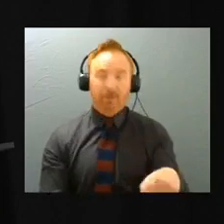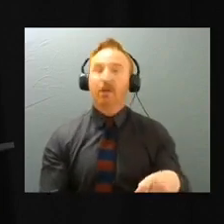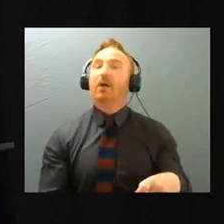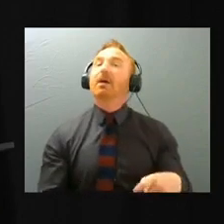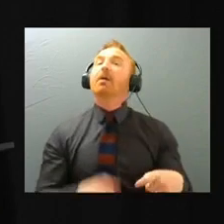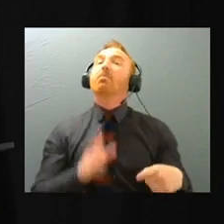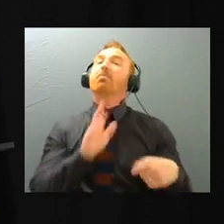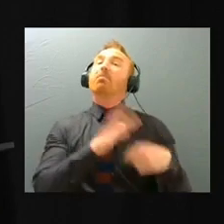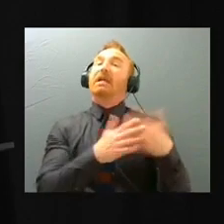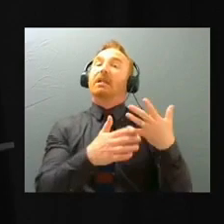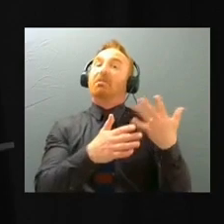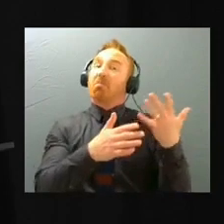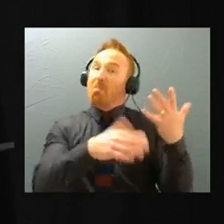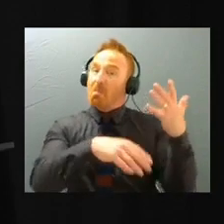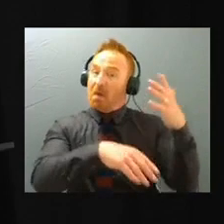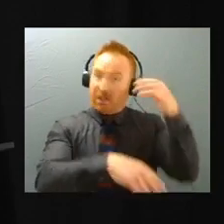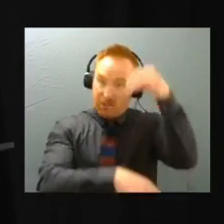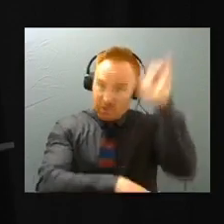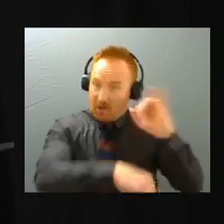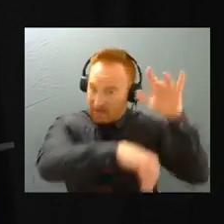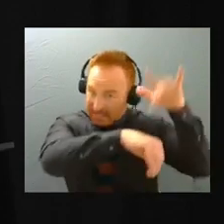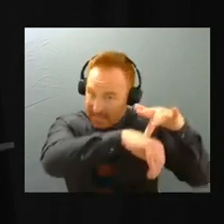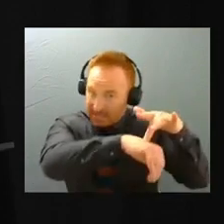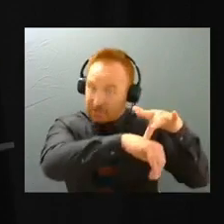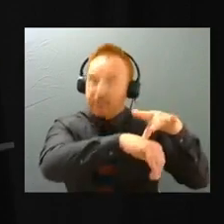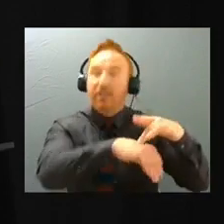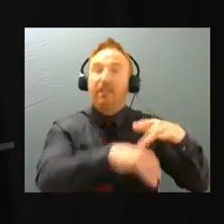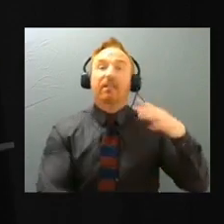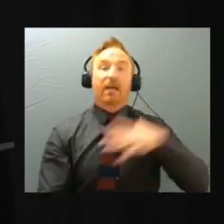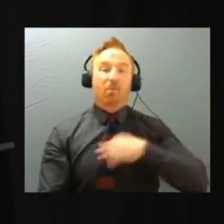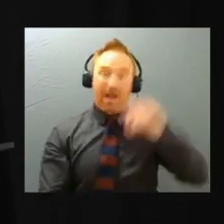14-day isolation in Whitehorse.